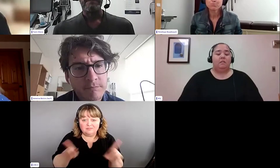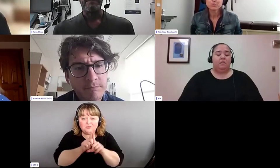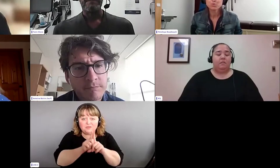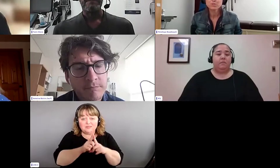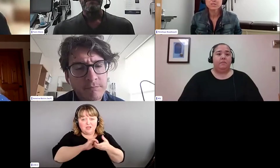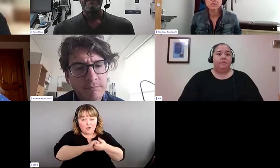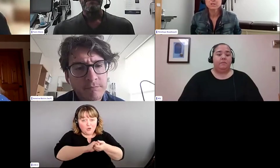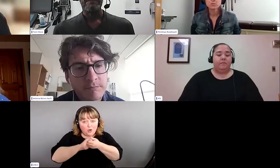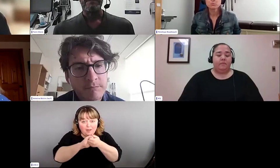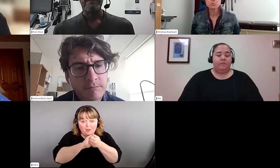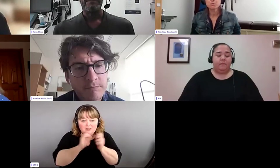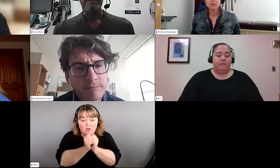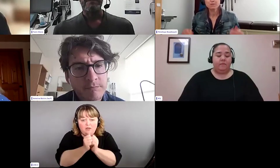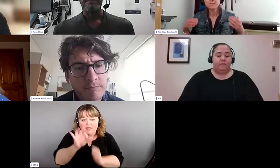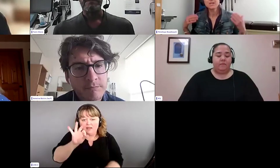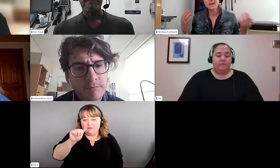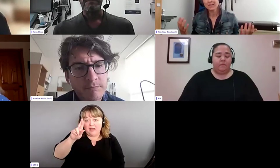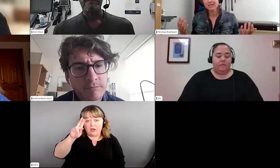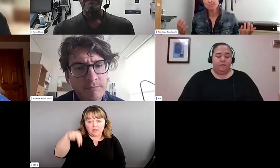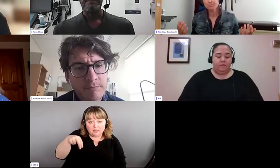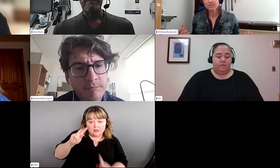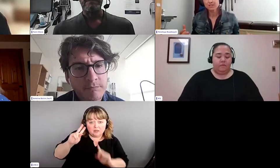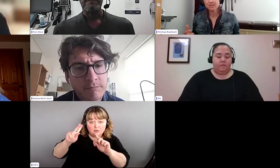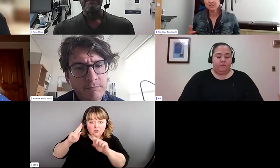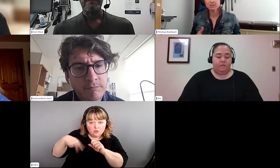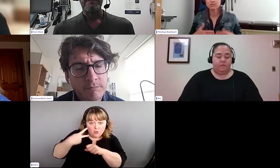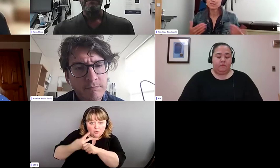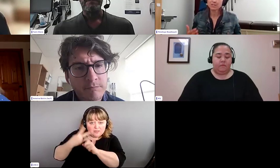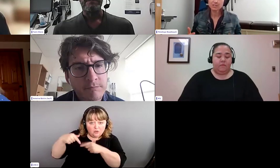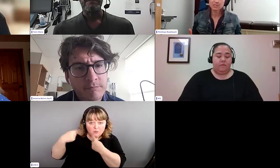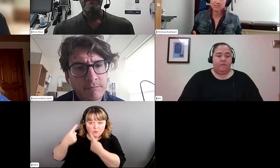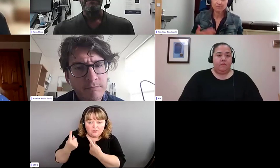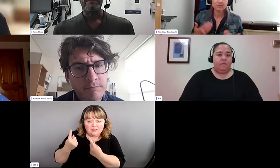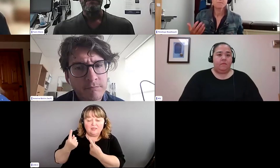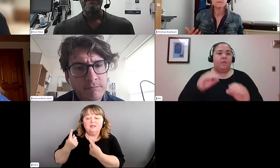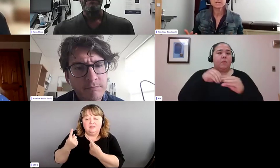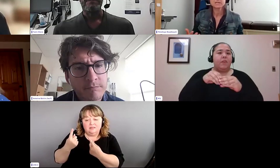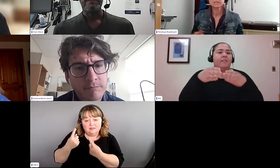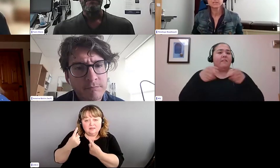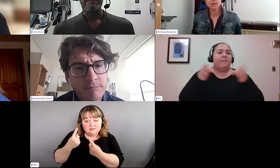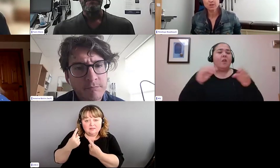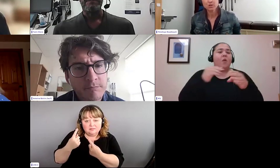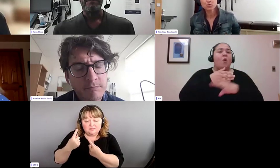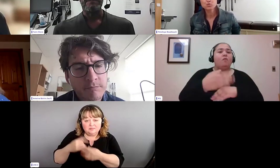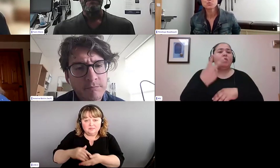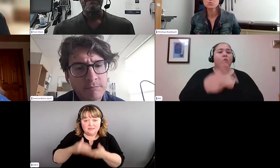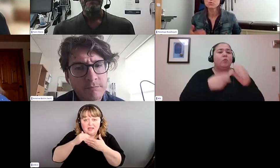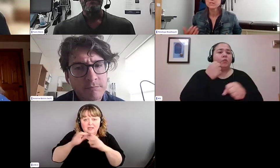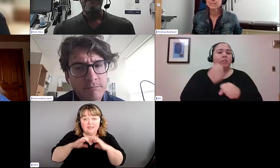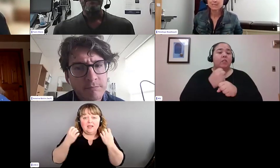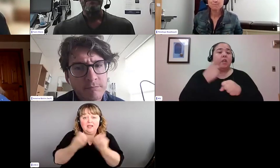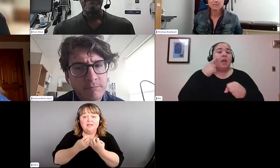and definitely collaboration with Farron over the last 2 years has allowed the